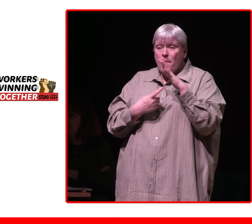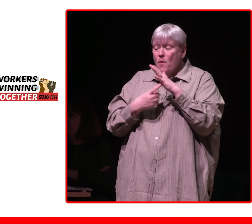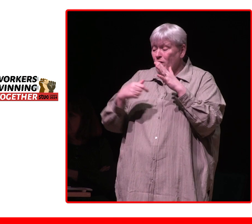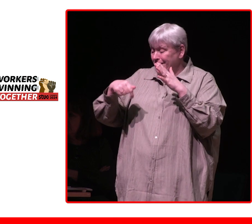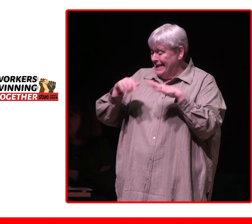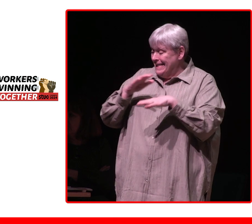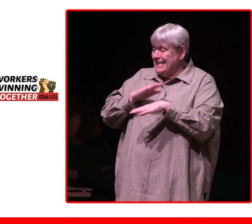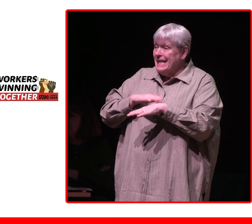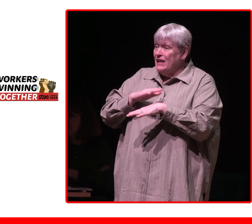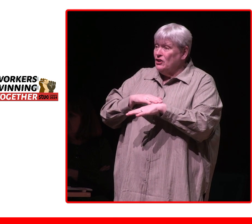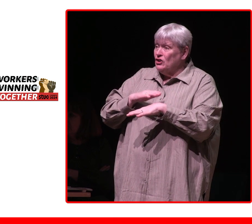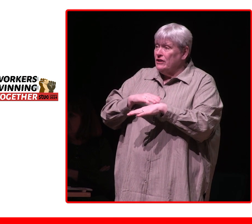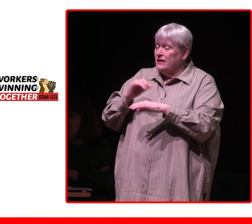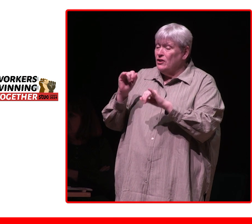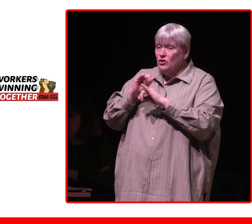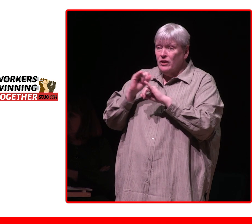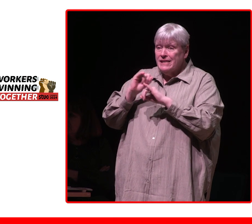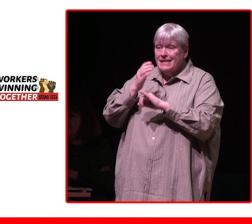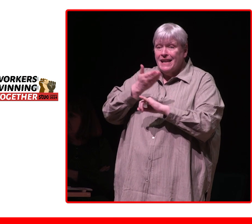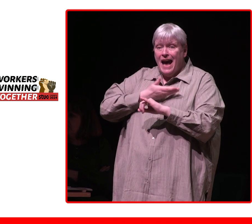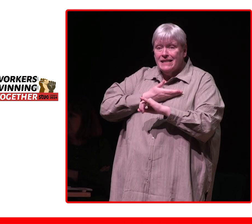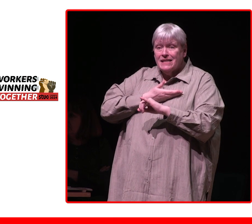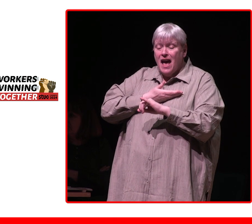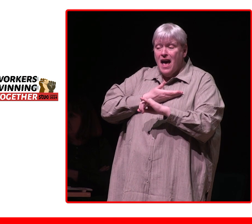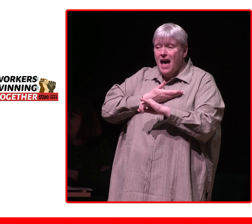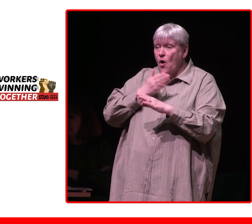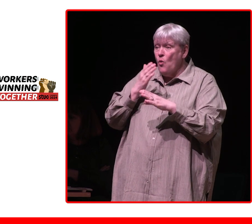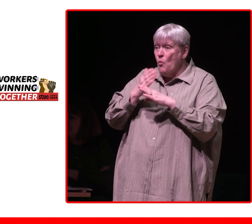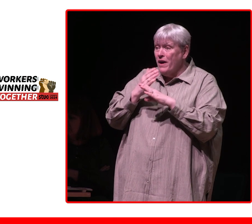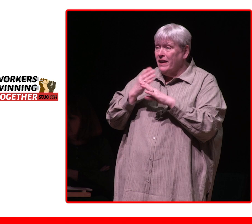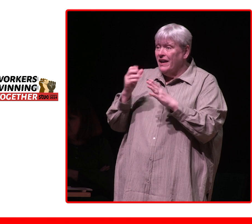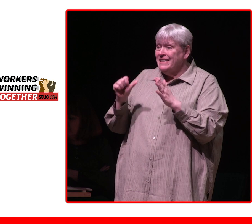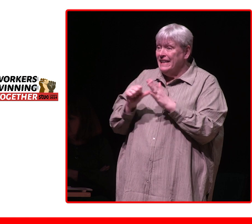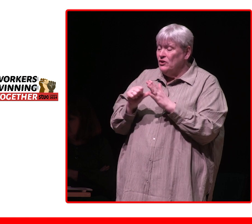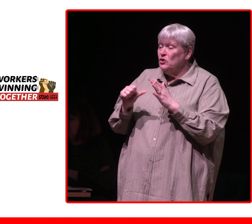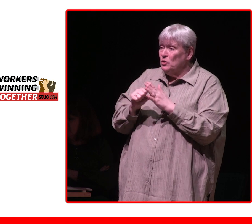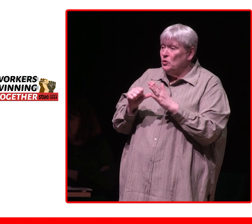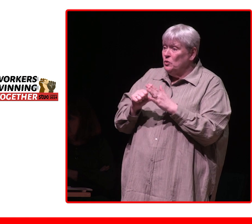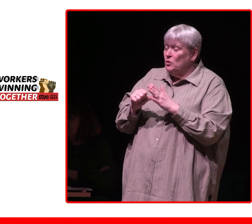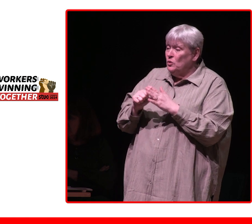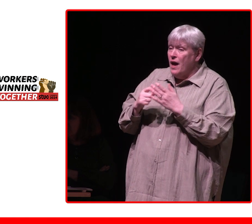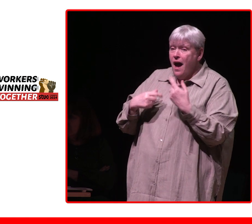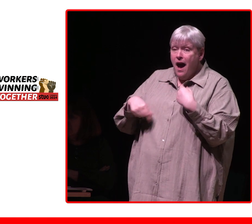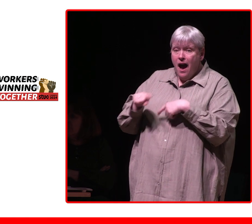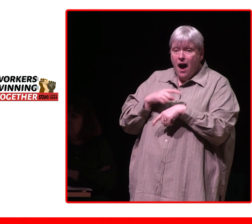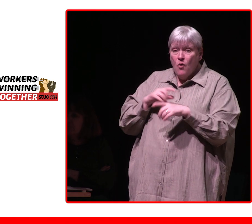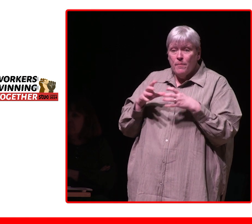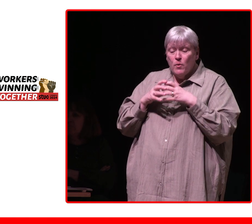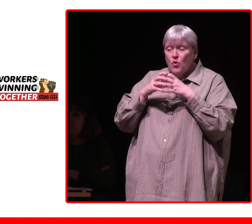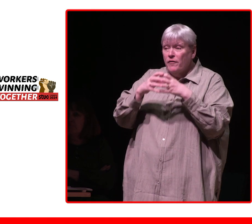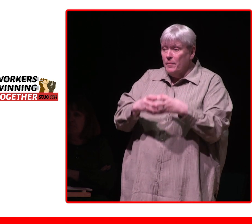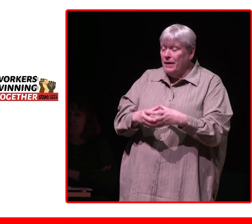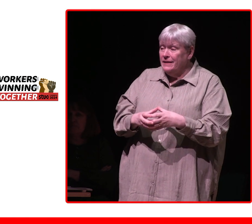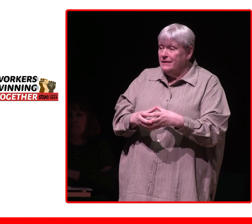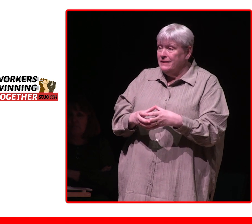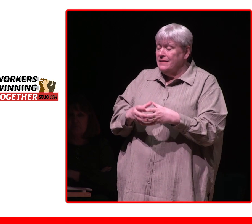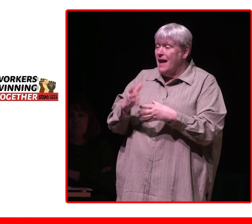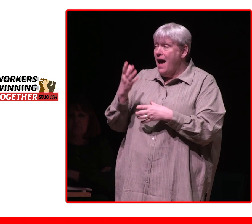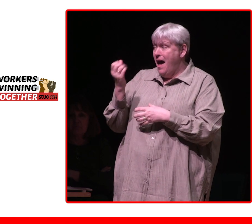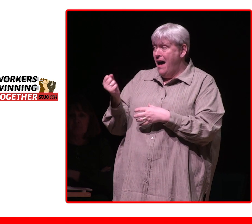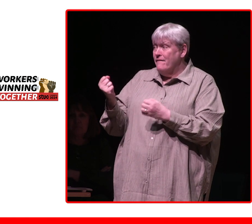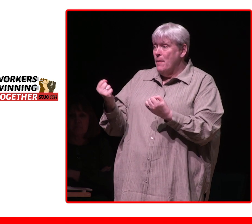session, that the crisis in Gaza is a workers' issue, and that our movement has